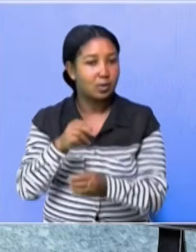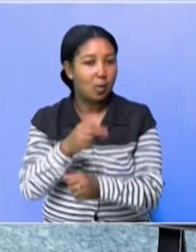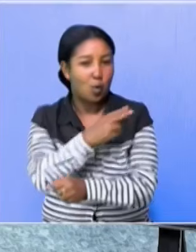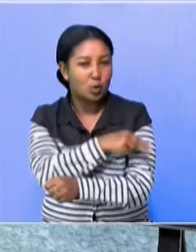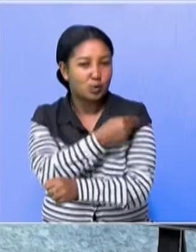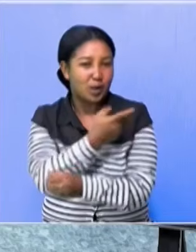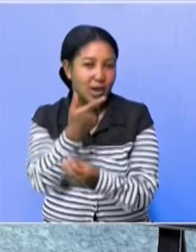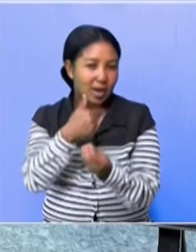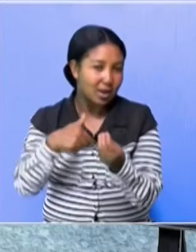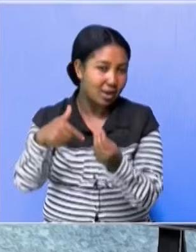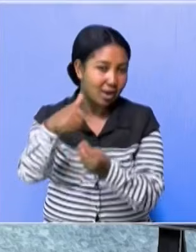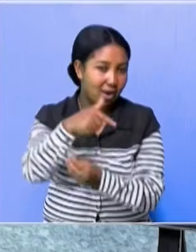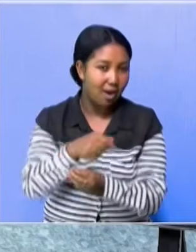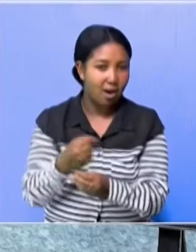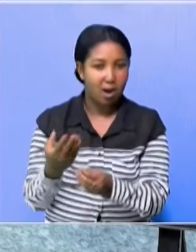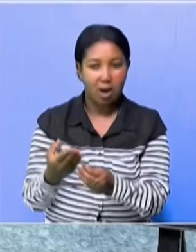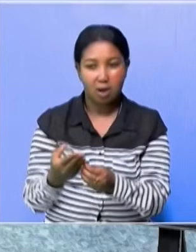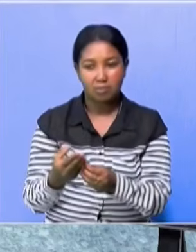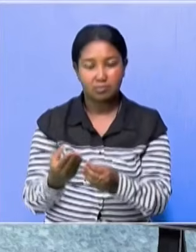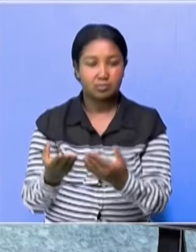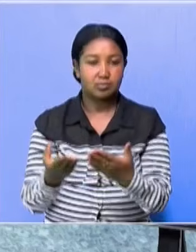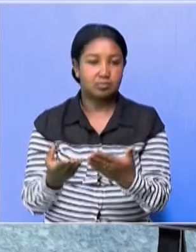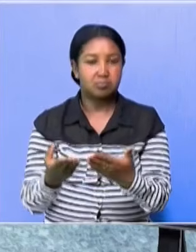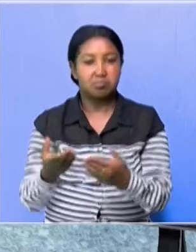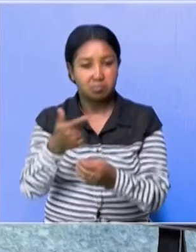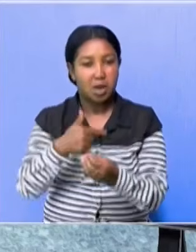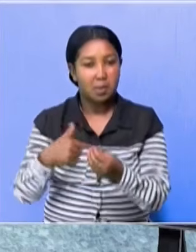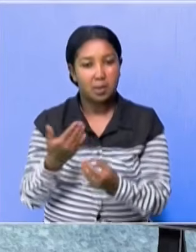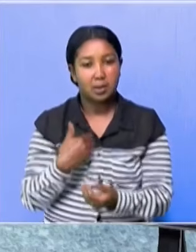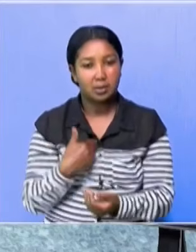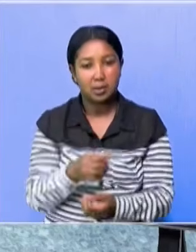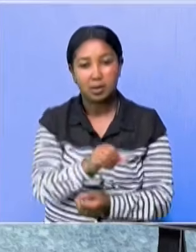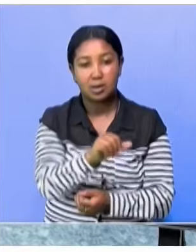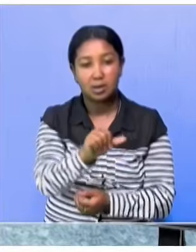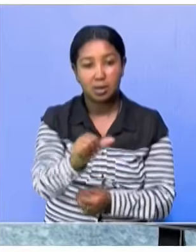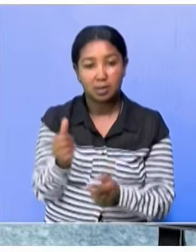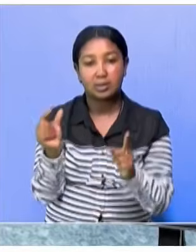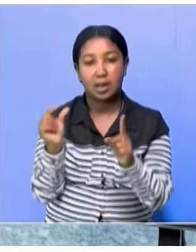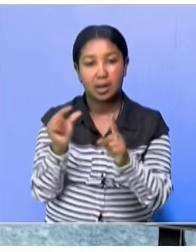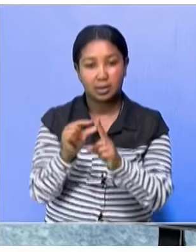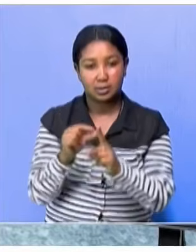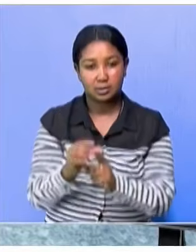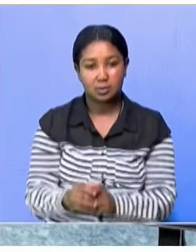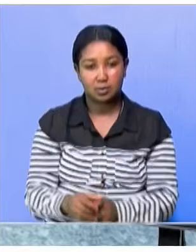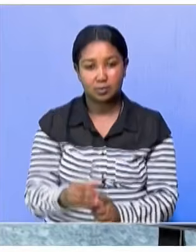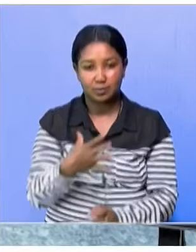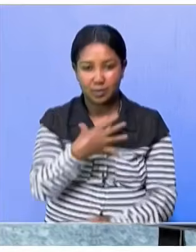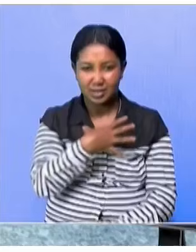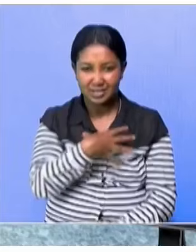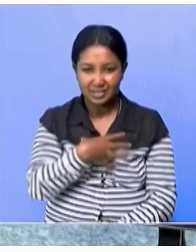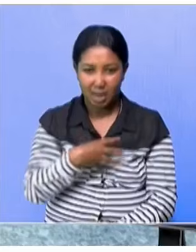area, in the secured areas, etc. The other one is zebra crossing.